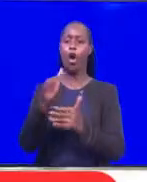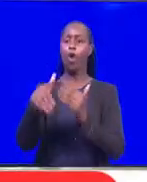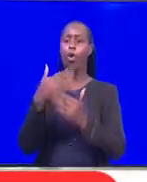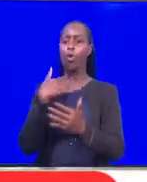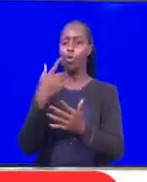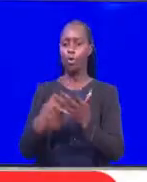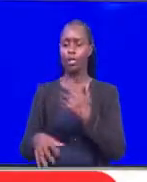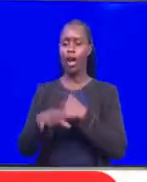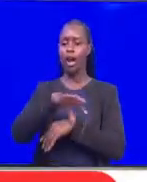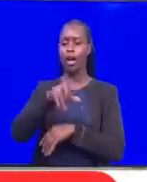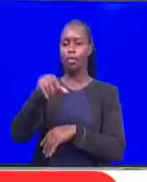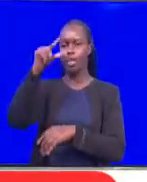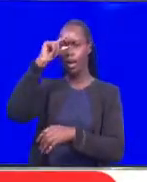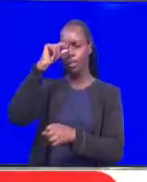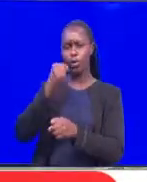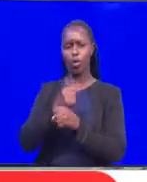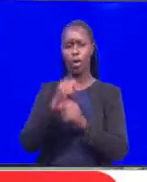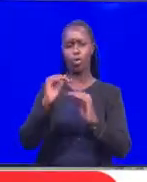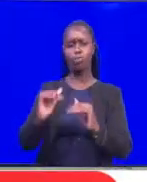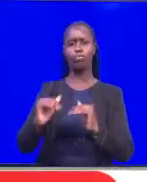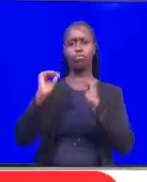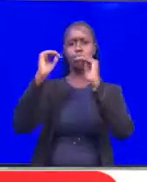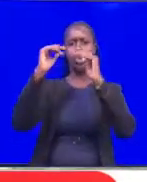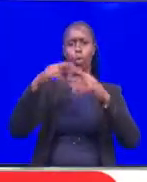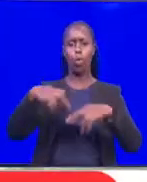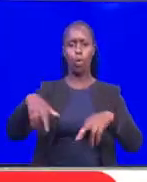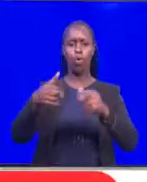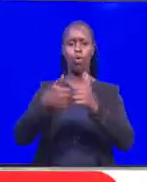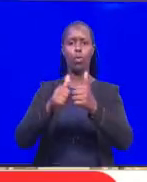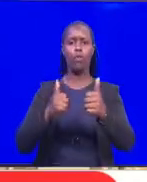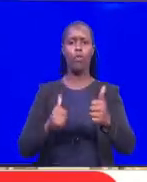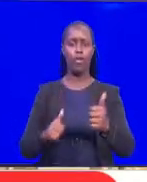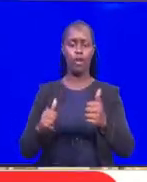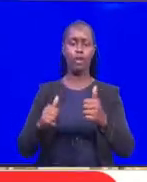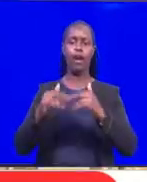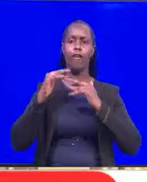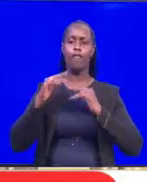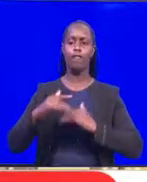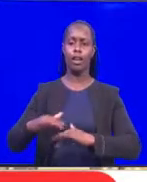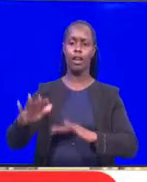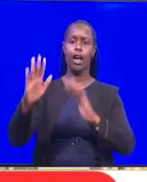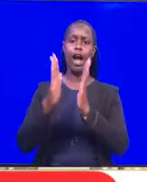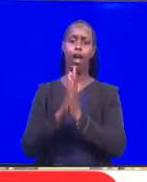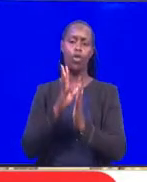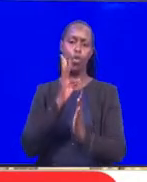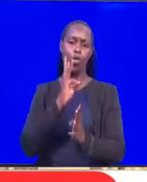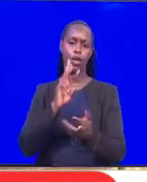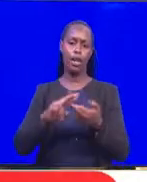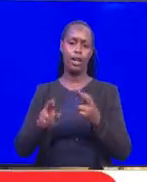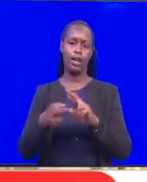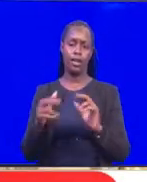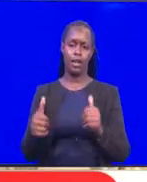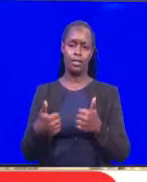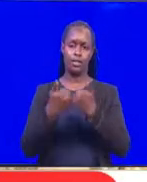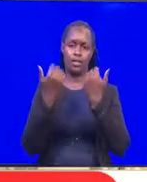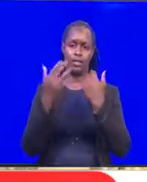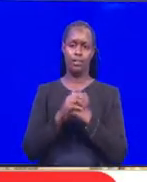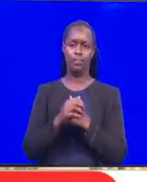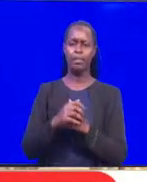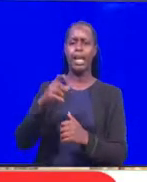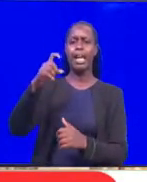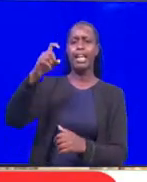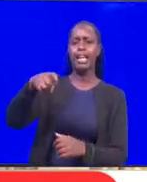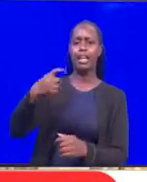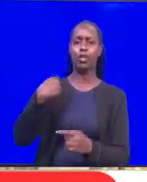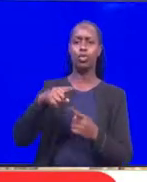to improve infrastructure to avoid flood-related accidents. Aside or to construct a bridge here that